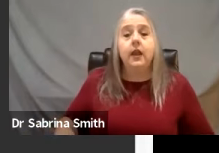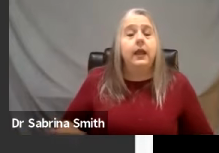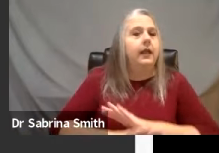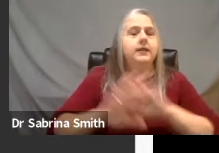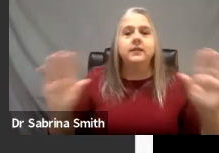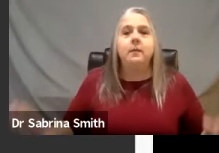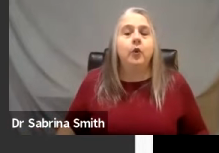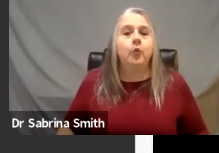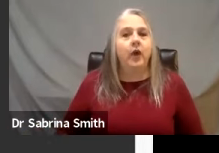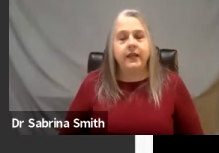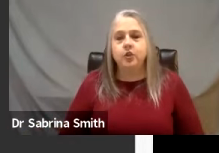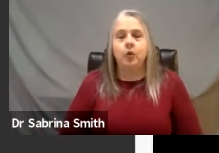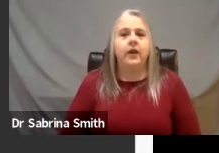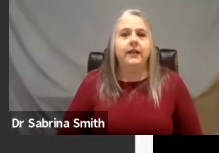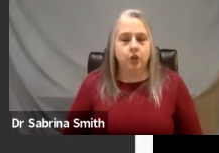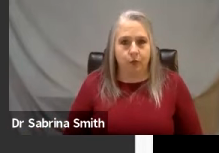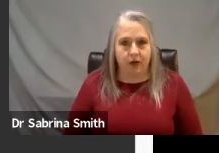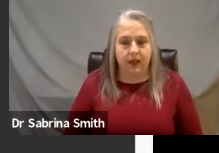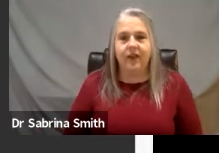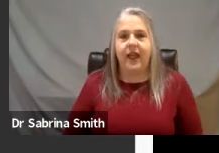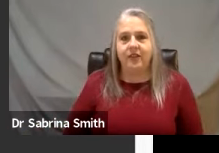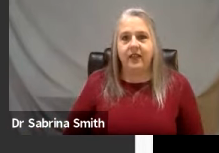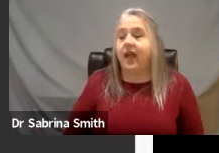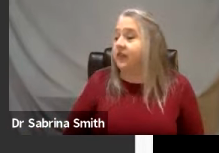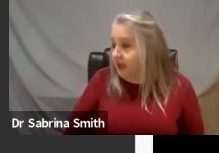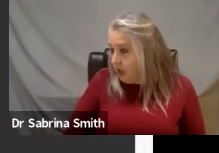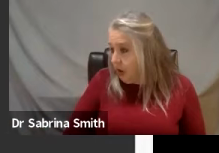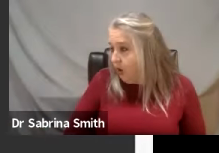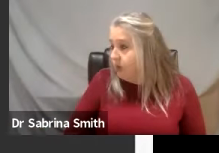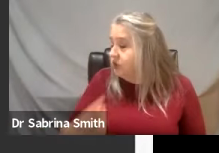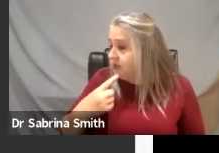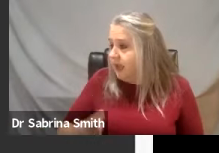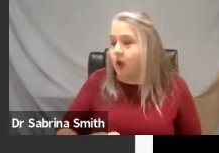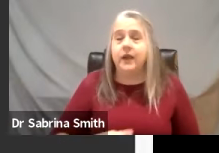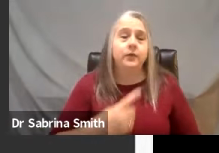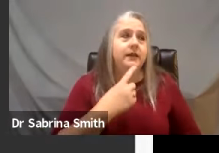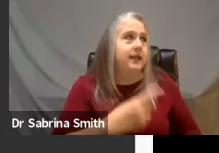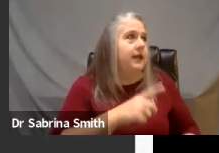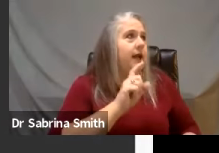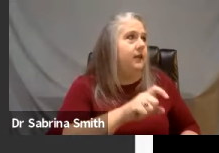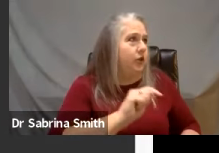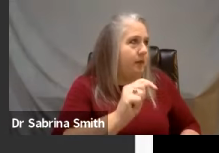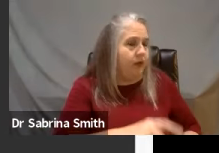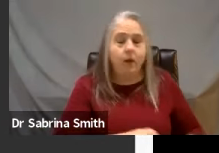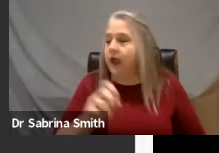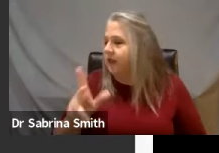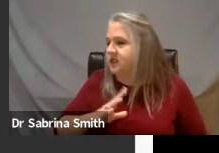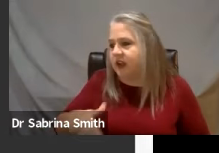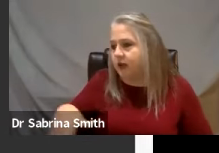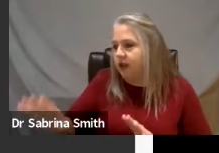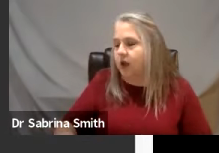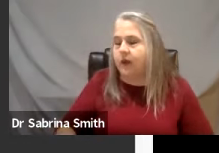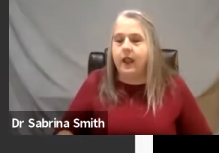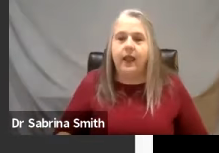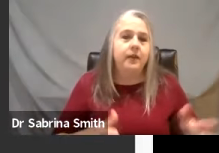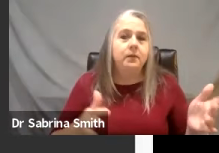then it doesn't matter what I do or what I interpret. If I have it like that, then I can go, oh, what did you say? Oh, I said I need to go to the bathroom. Okay, that's fine.